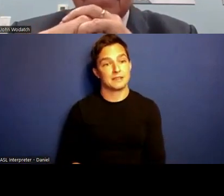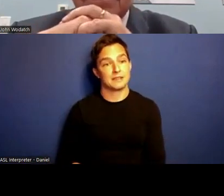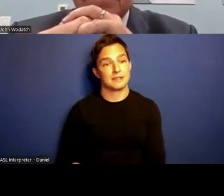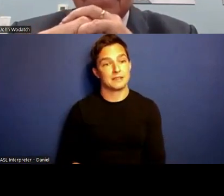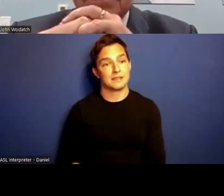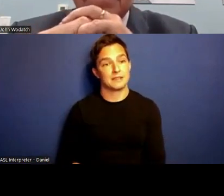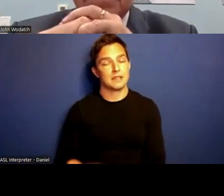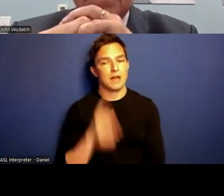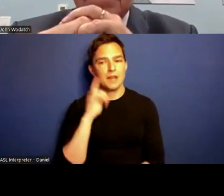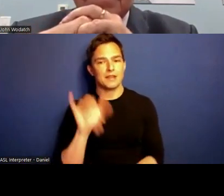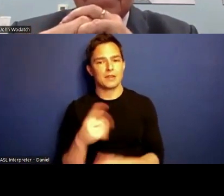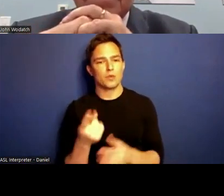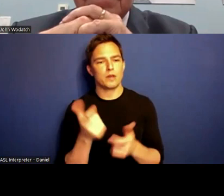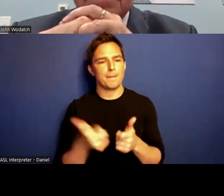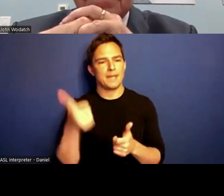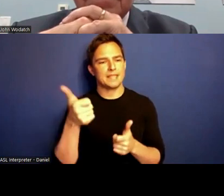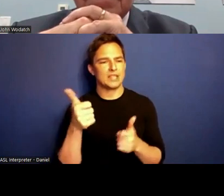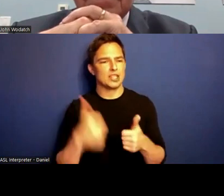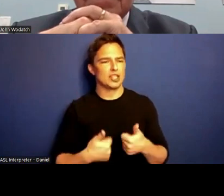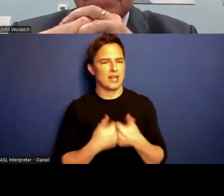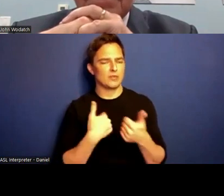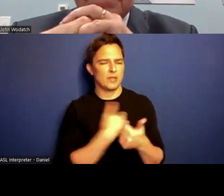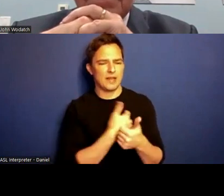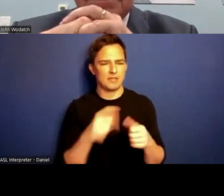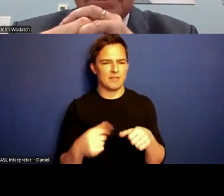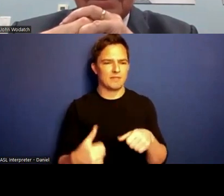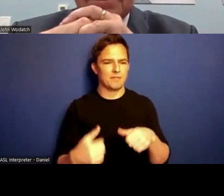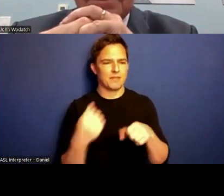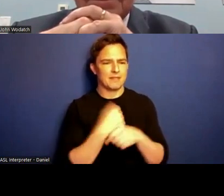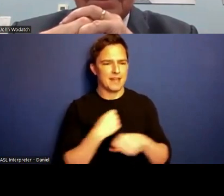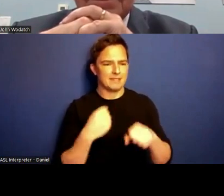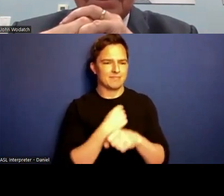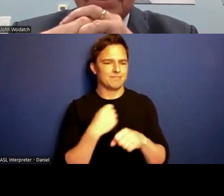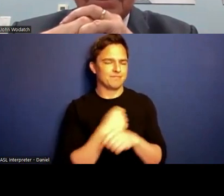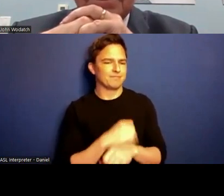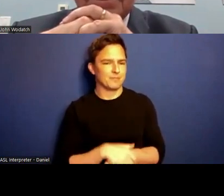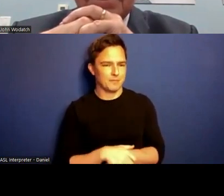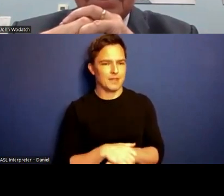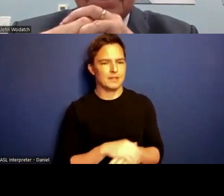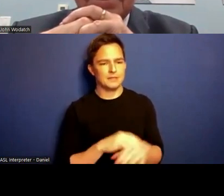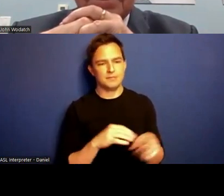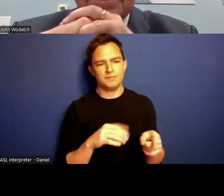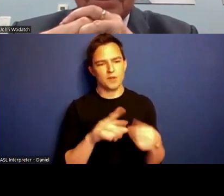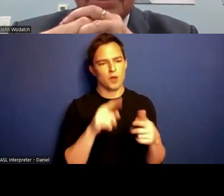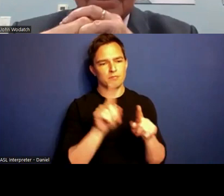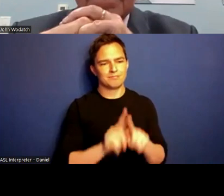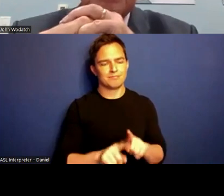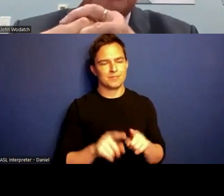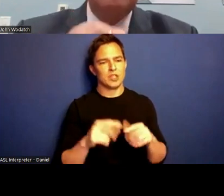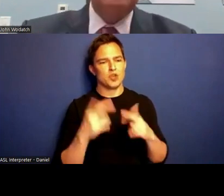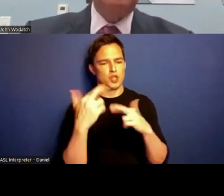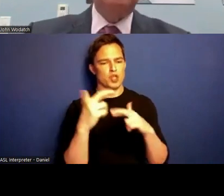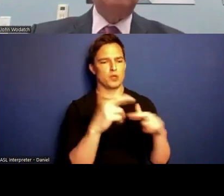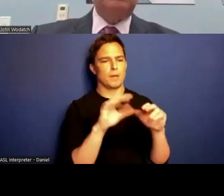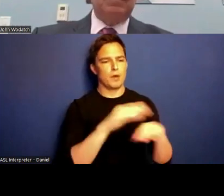I think that's one of the biggest challenges that we got to fight as an IL network. All the restrictions are put on people with